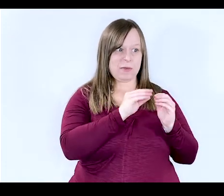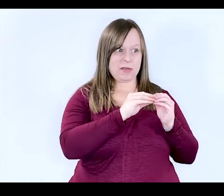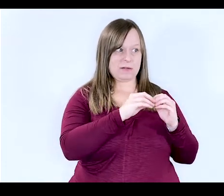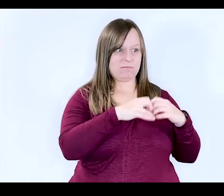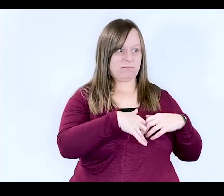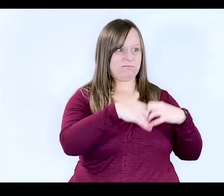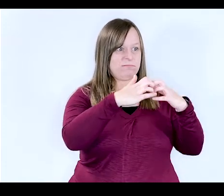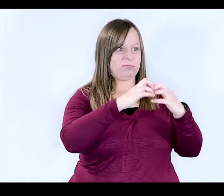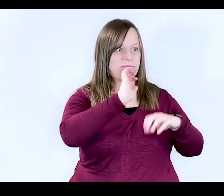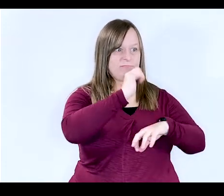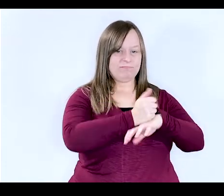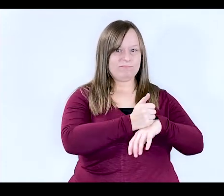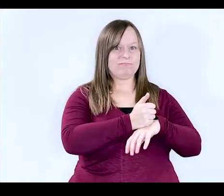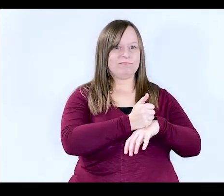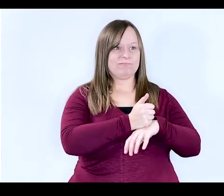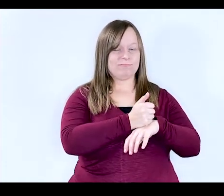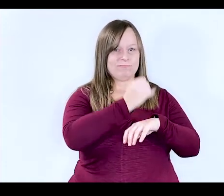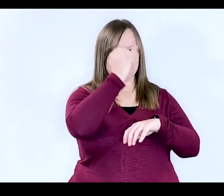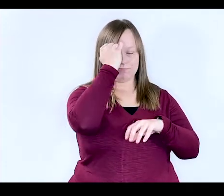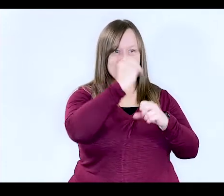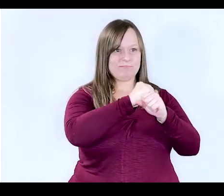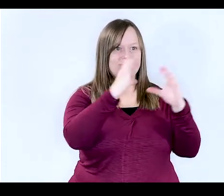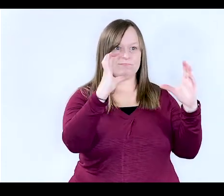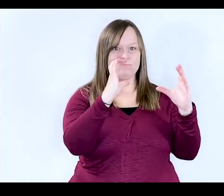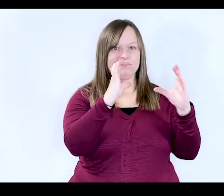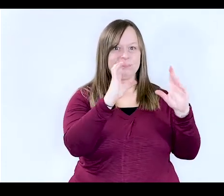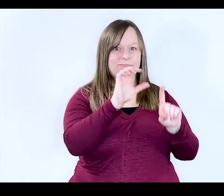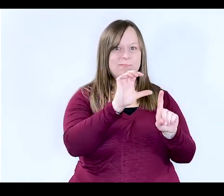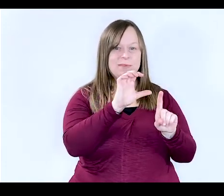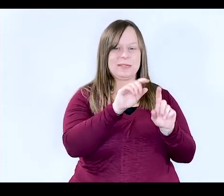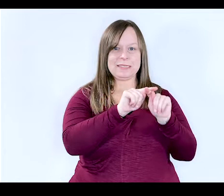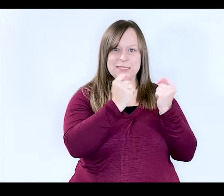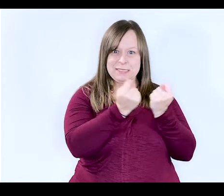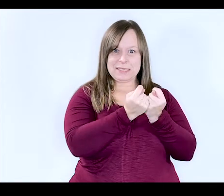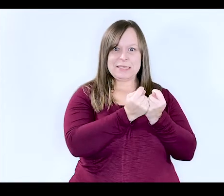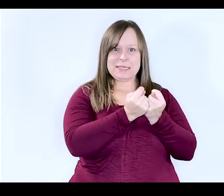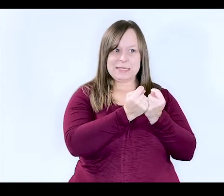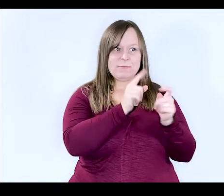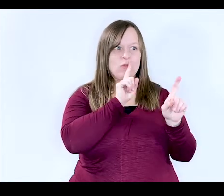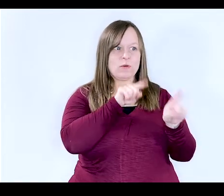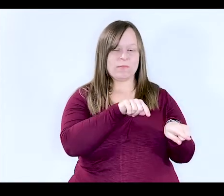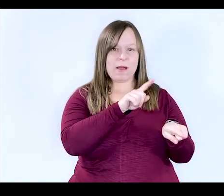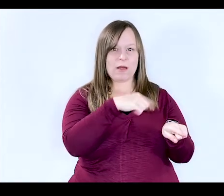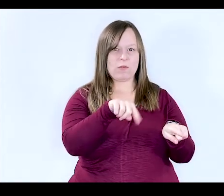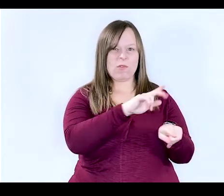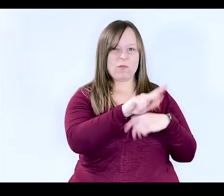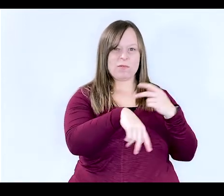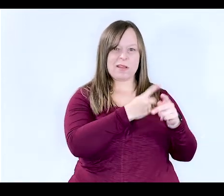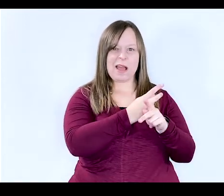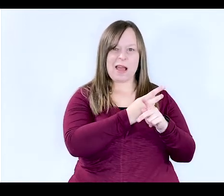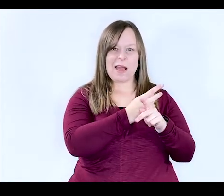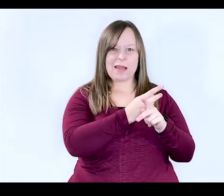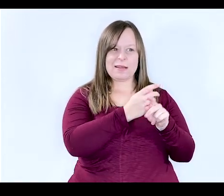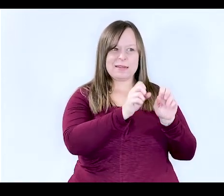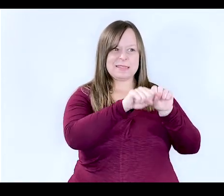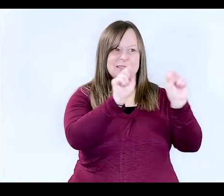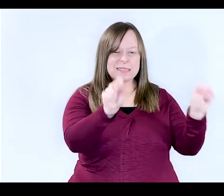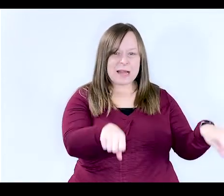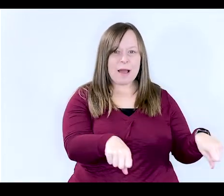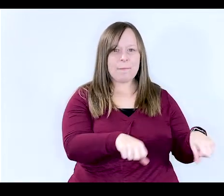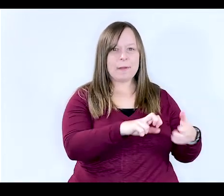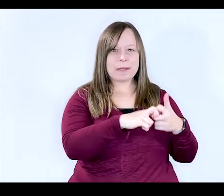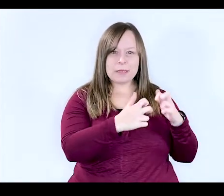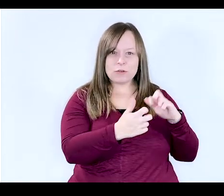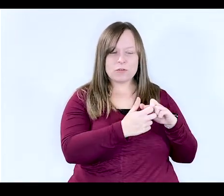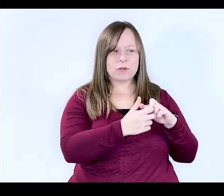meeting, we formulated the idea of having a team to respond to those types of